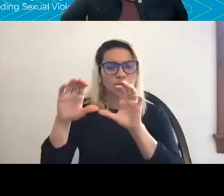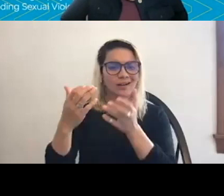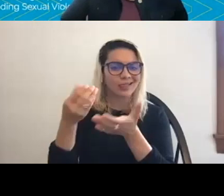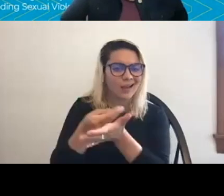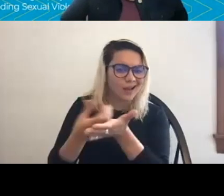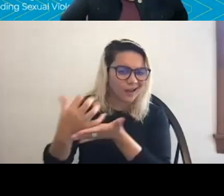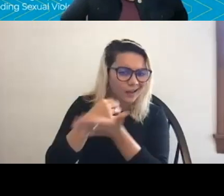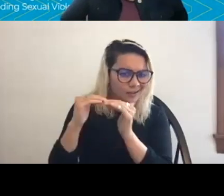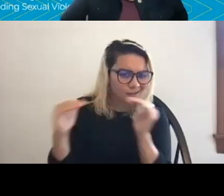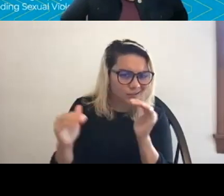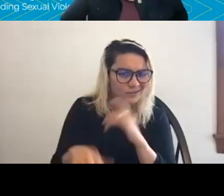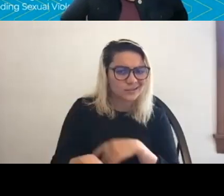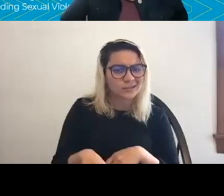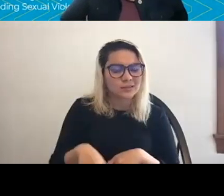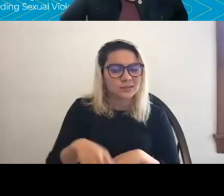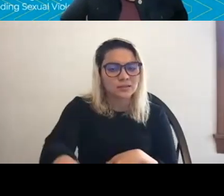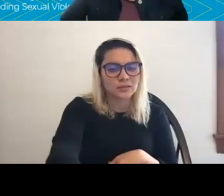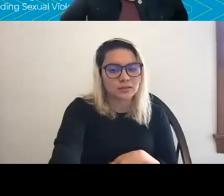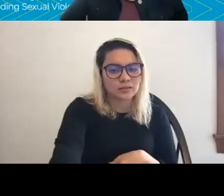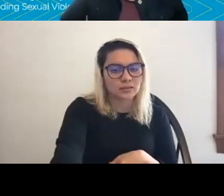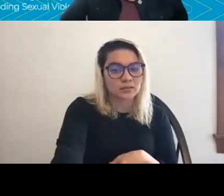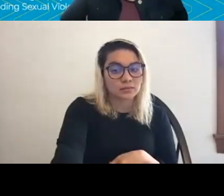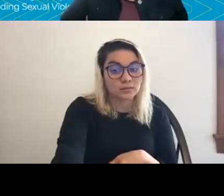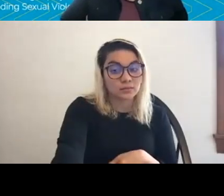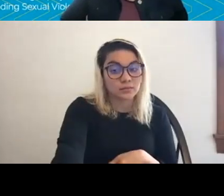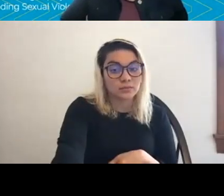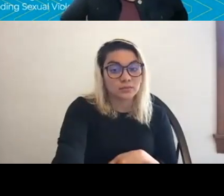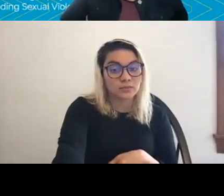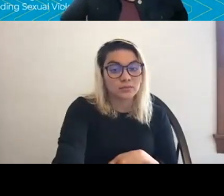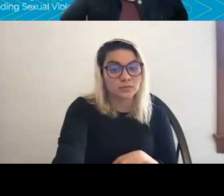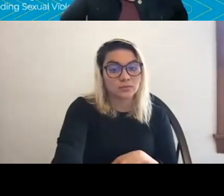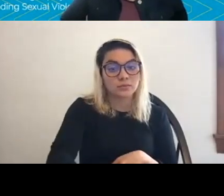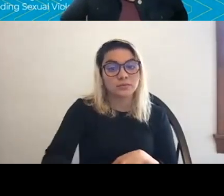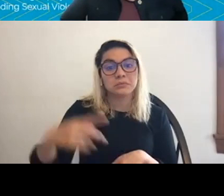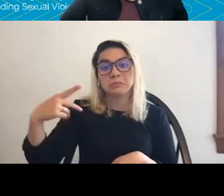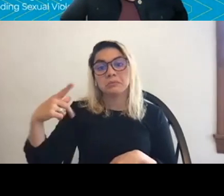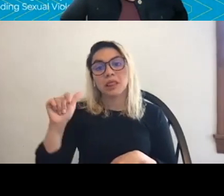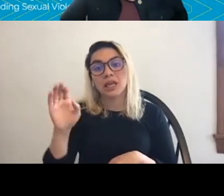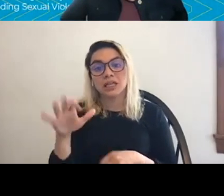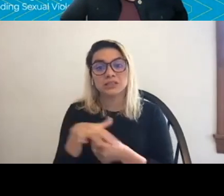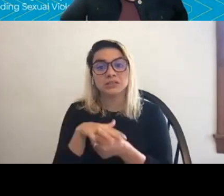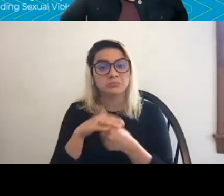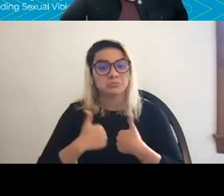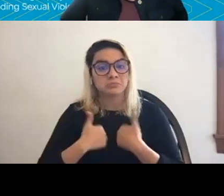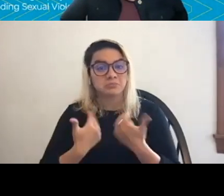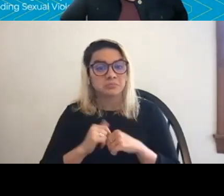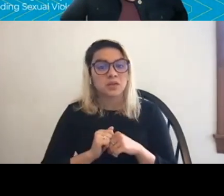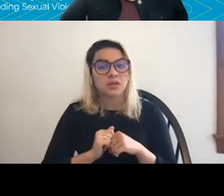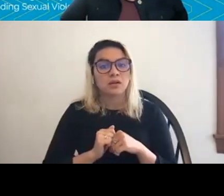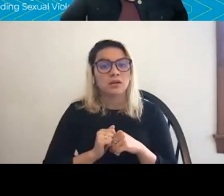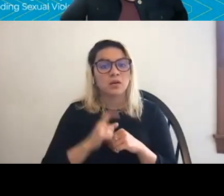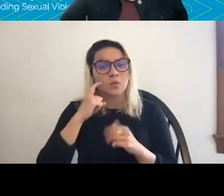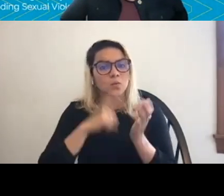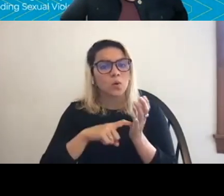automatically means everyone. Because what we've learned from our research and from experience is if we just say, this is for everybody,